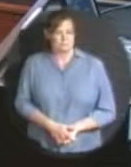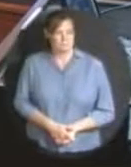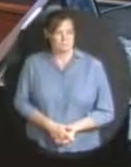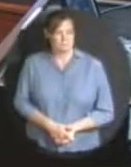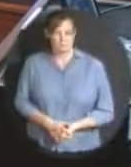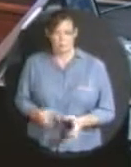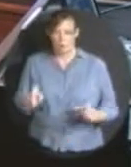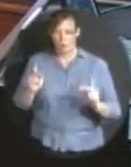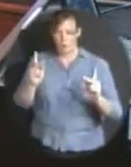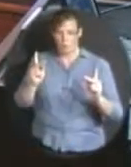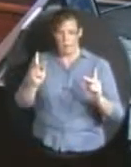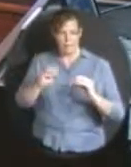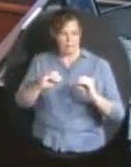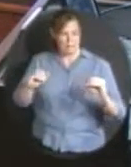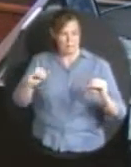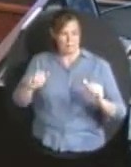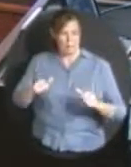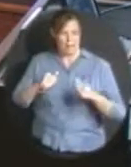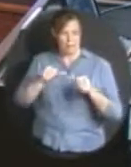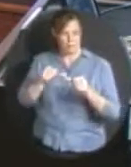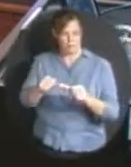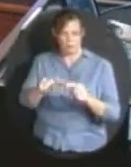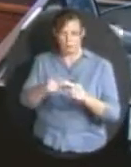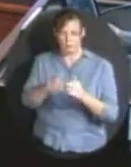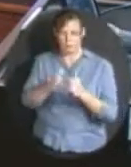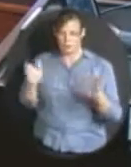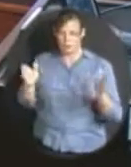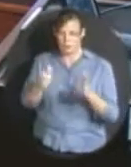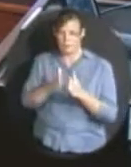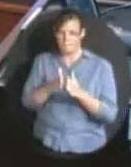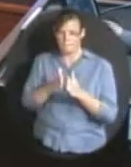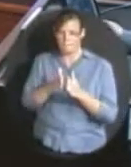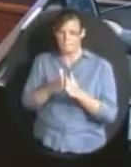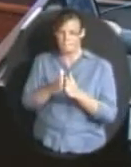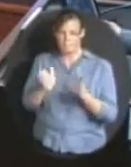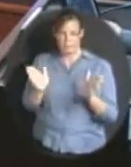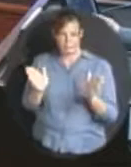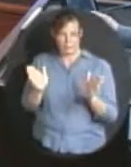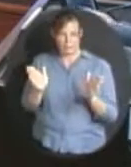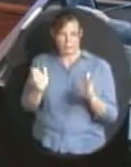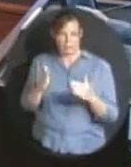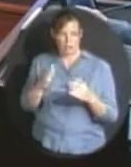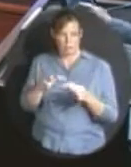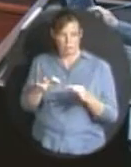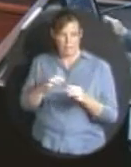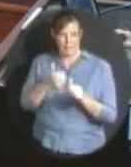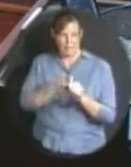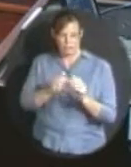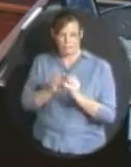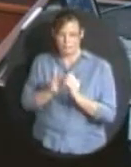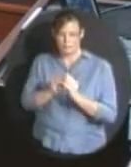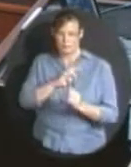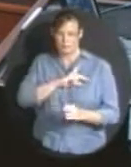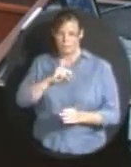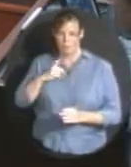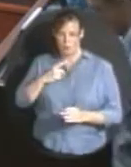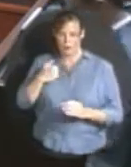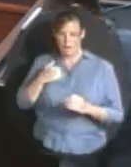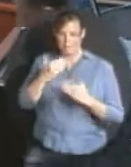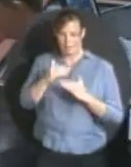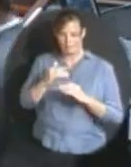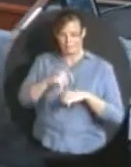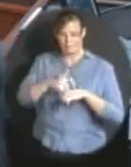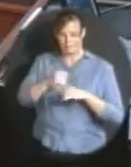All right, then seeing none, we can move on to general public comments. At each regular meeting, the Board of Education reserves limited time